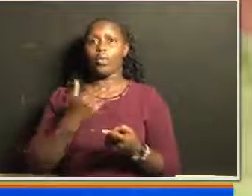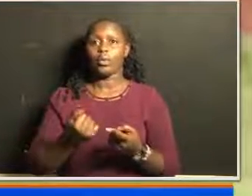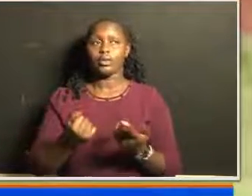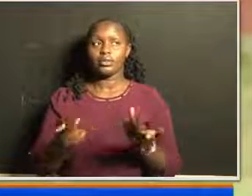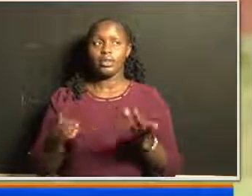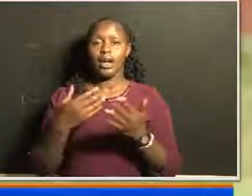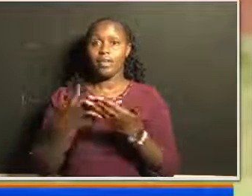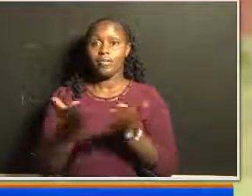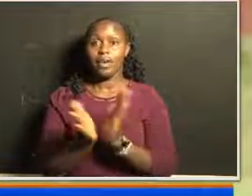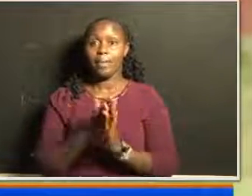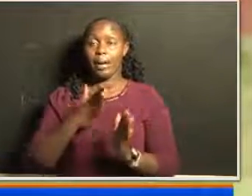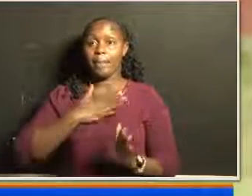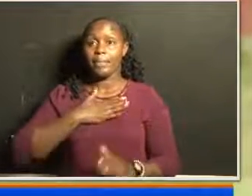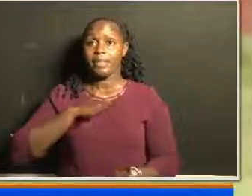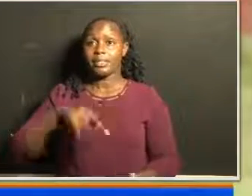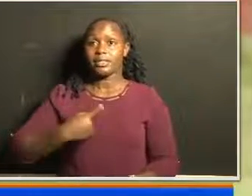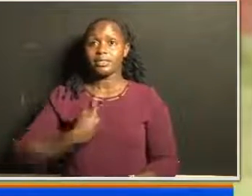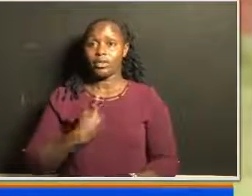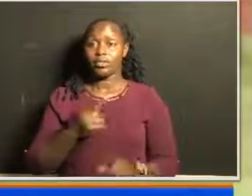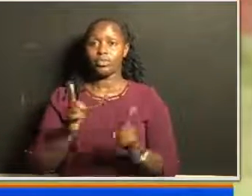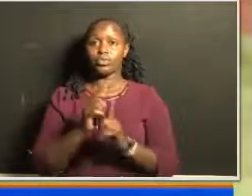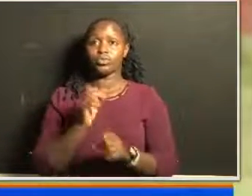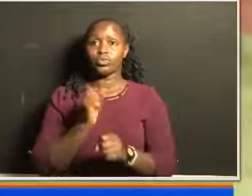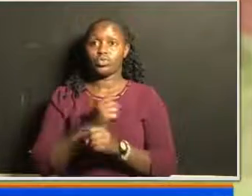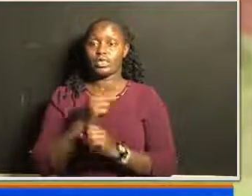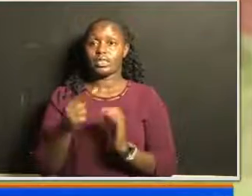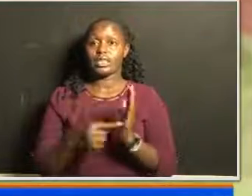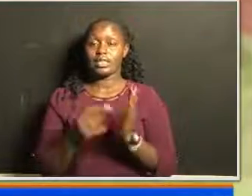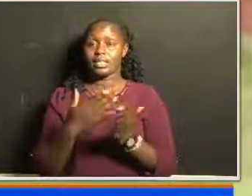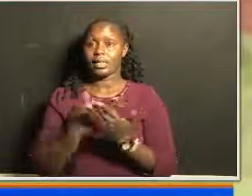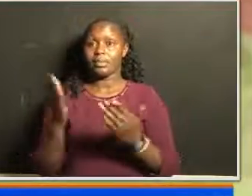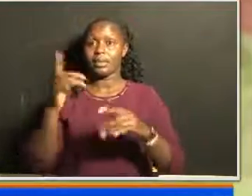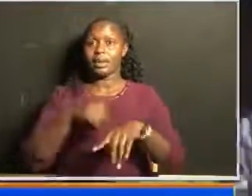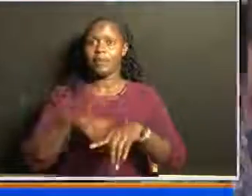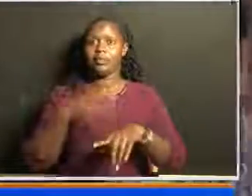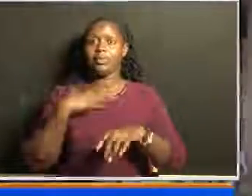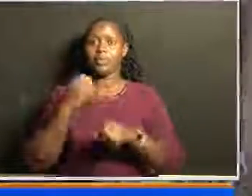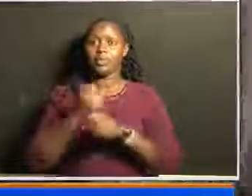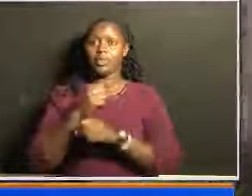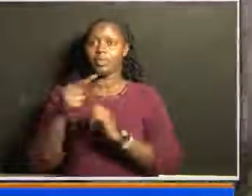at some point. I just want to do it within some years.